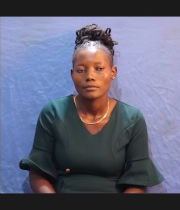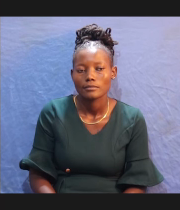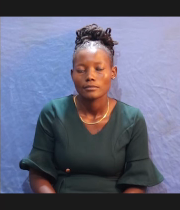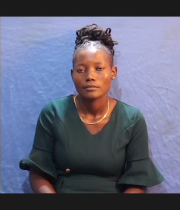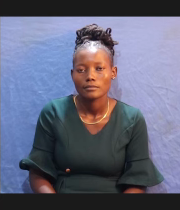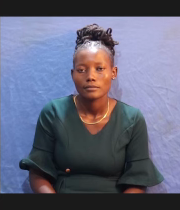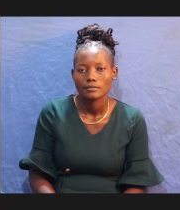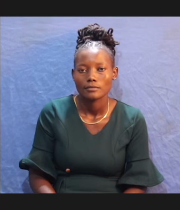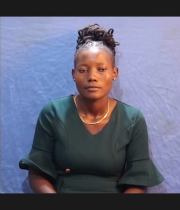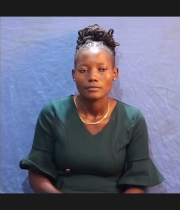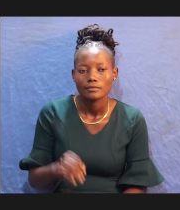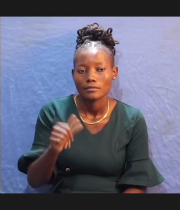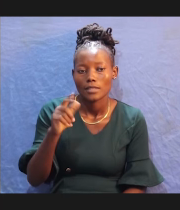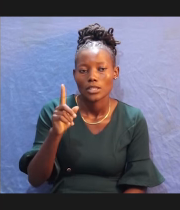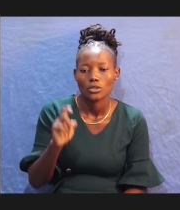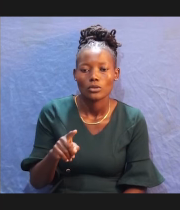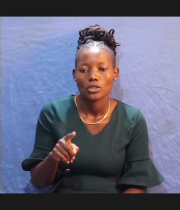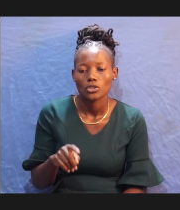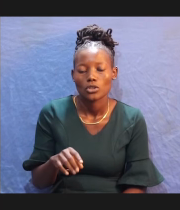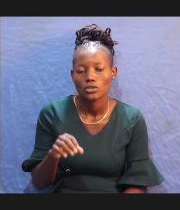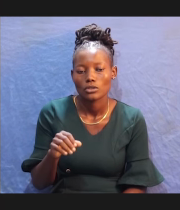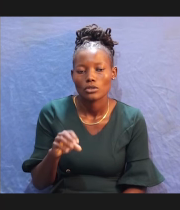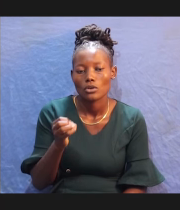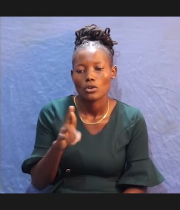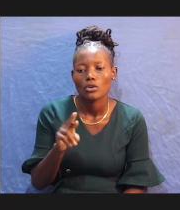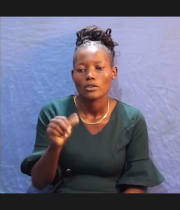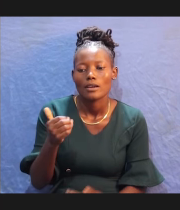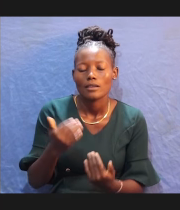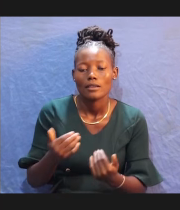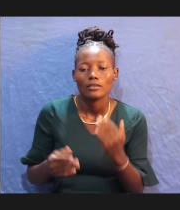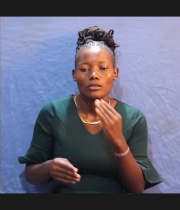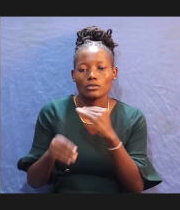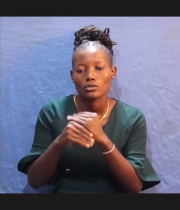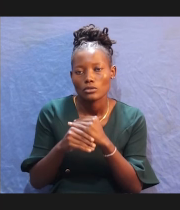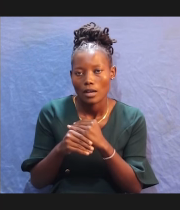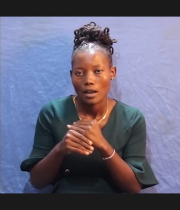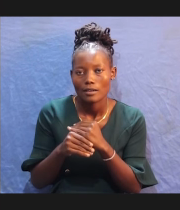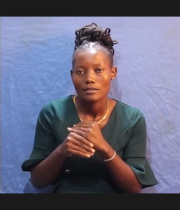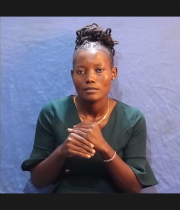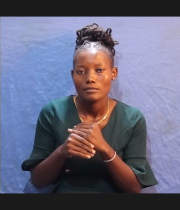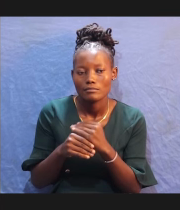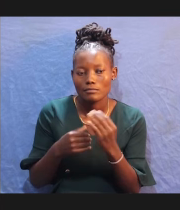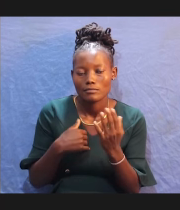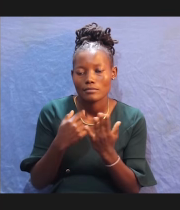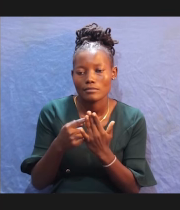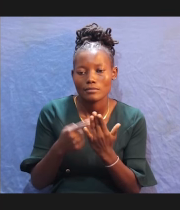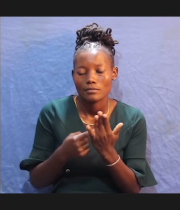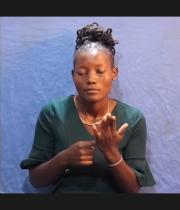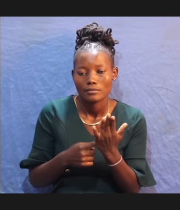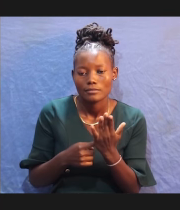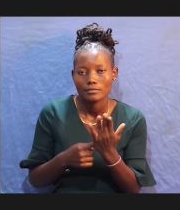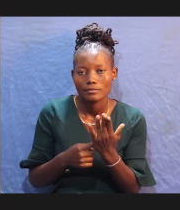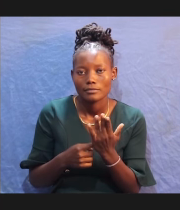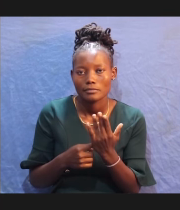Yeah, if someone has any question or anything to add, I would be happy to answer and to discuss.